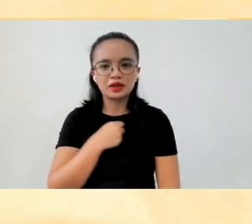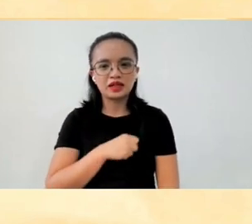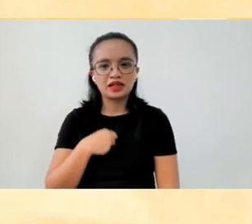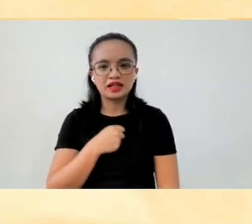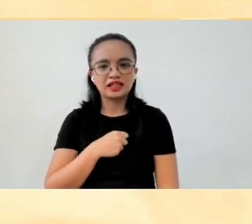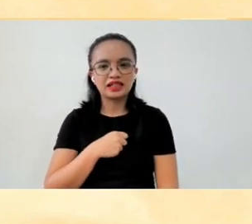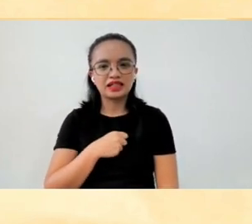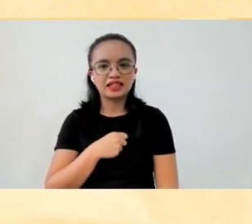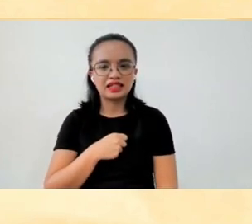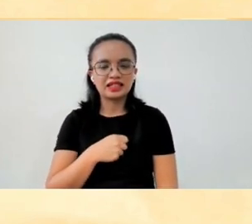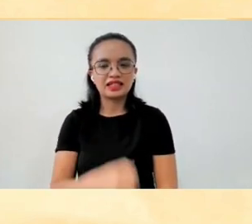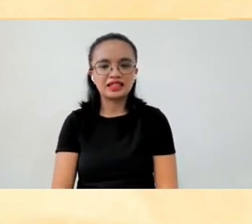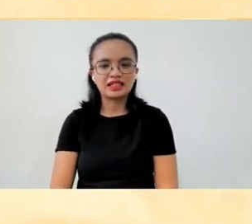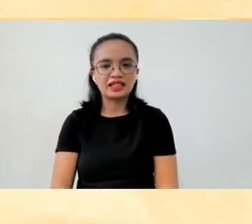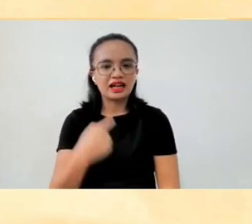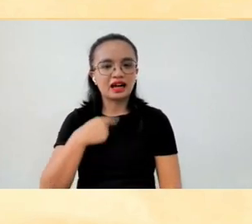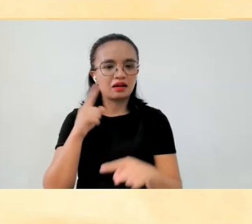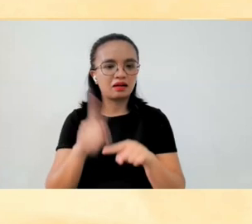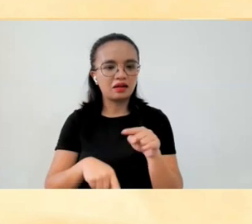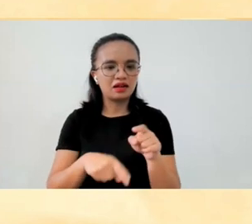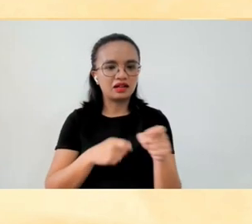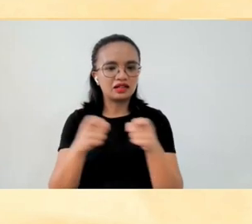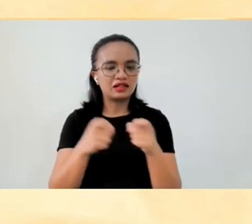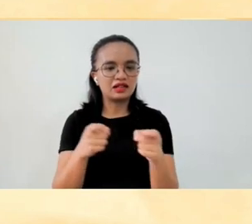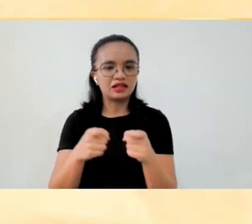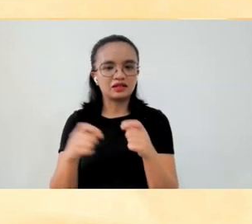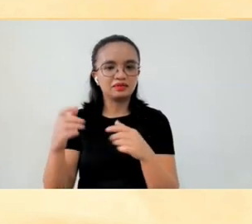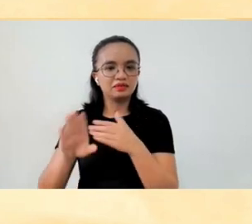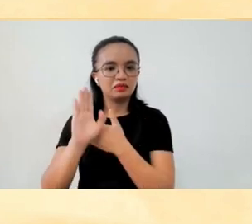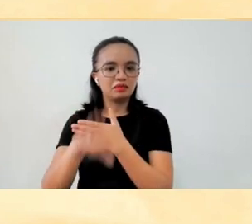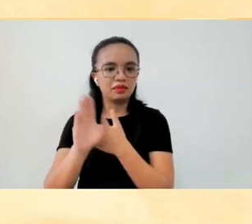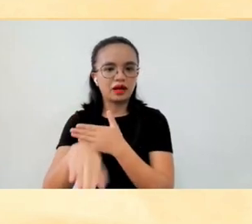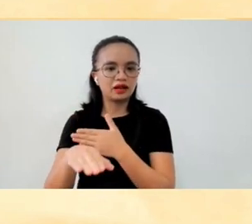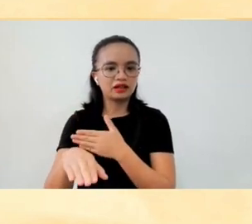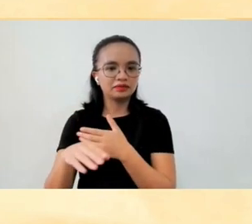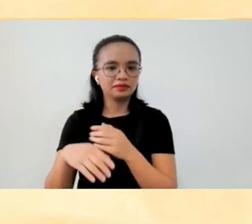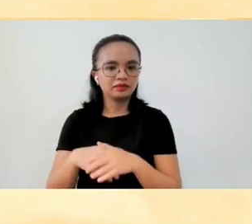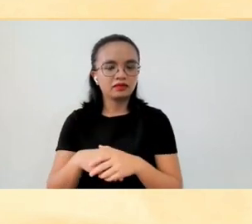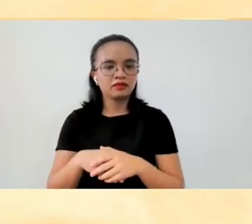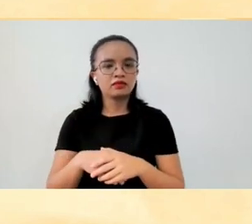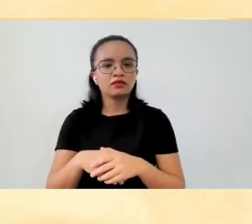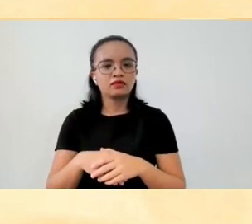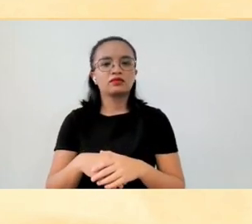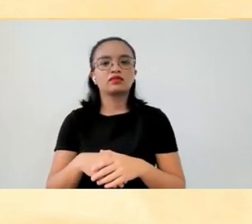able control the screen. So can we go back to the previous slide?